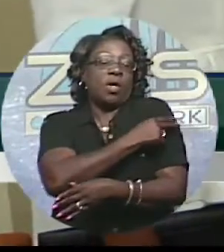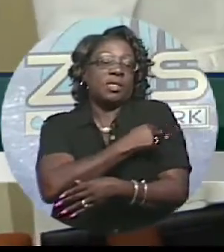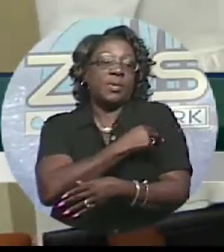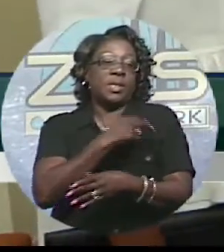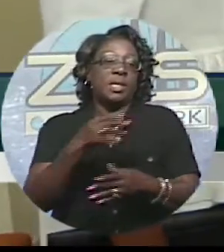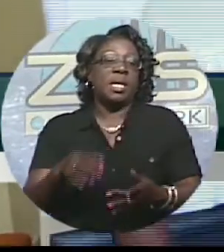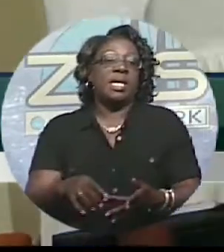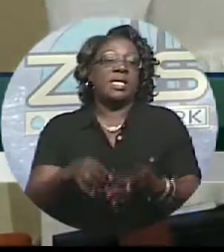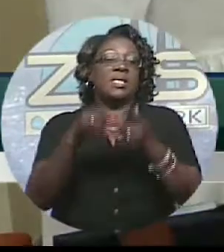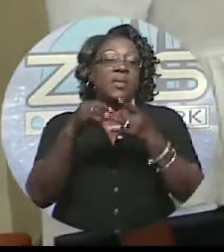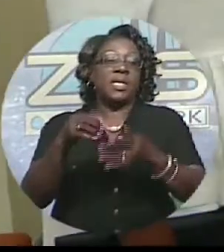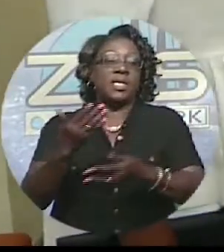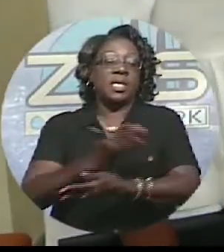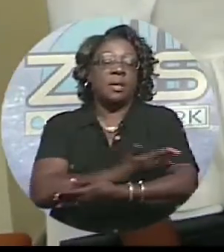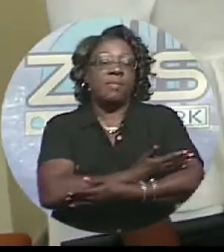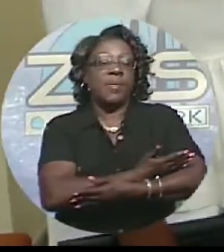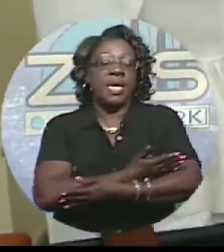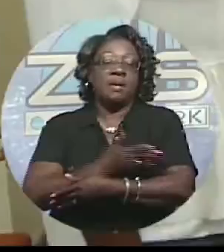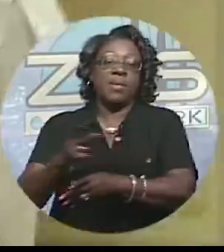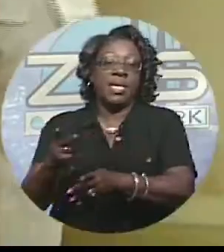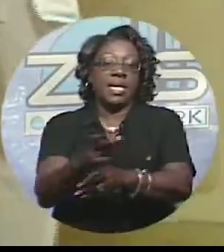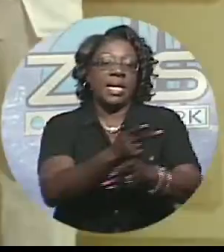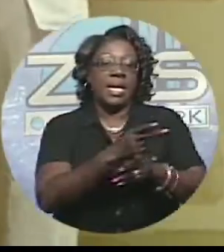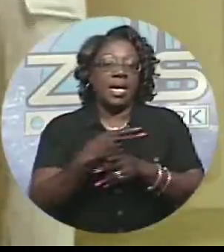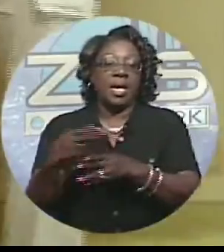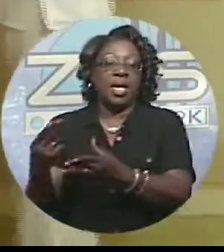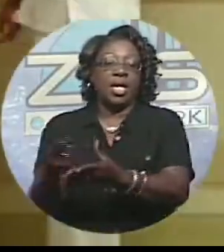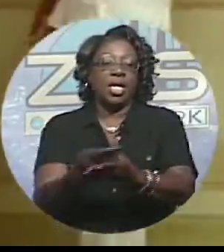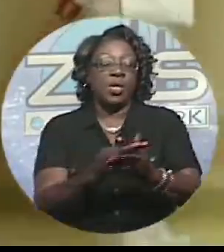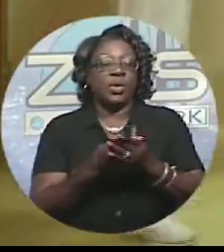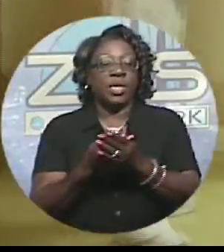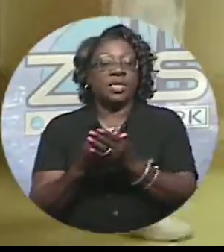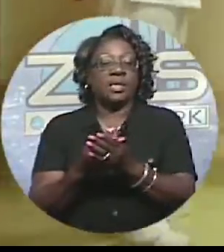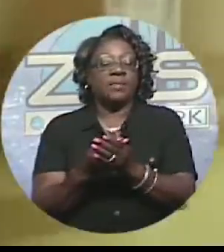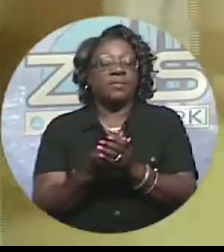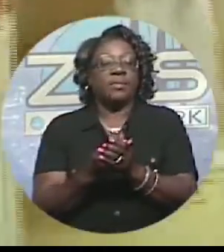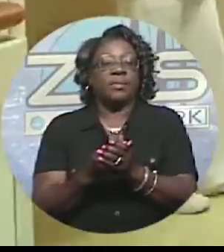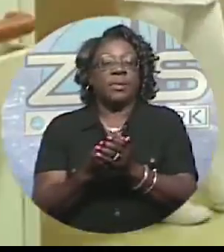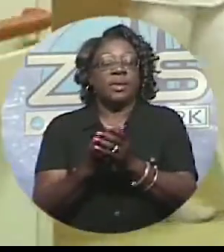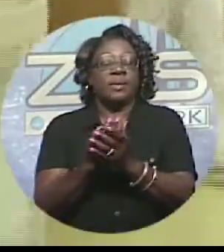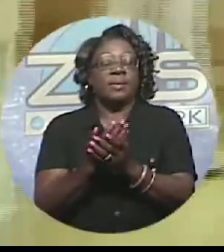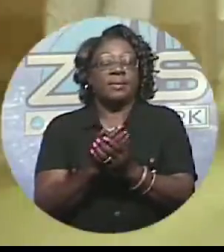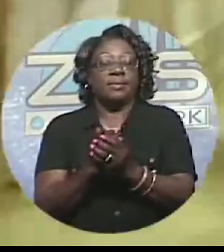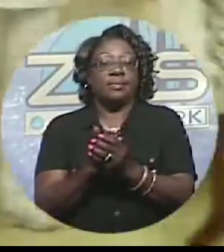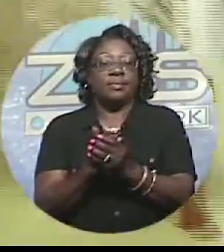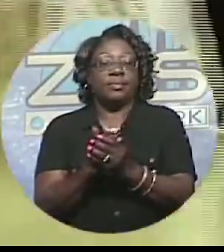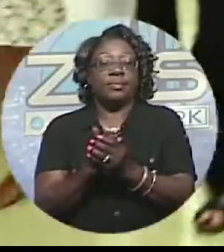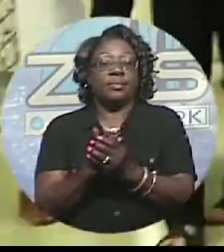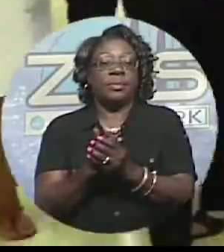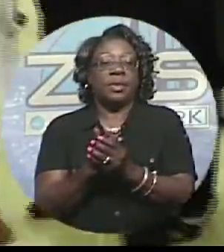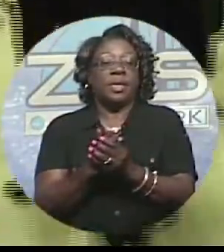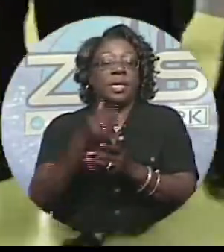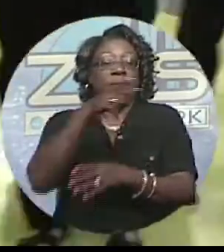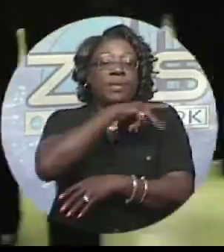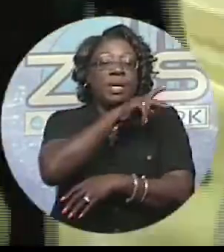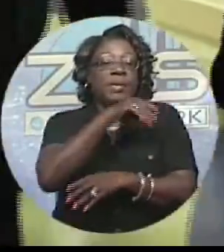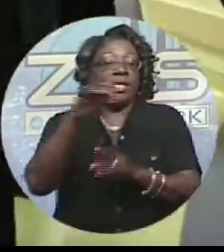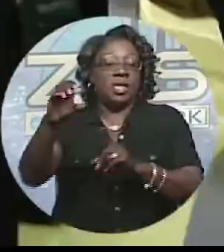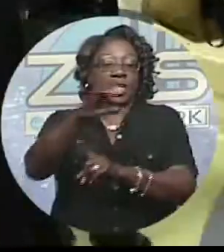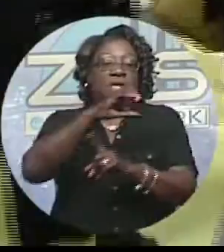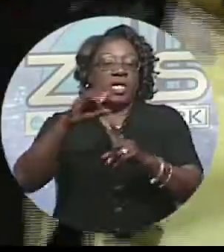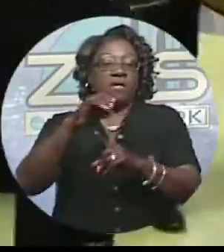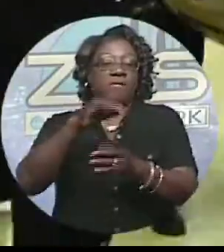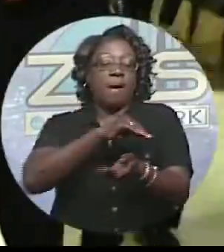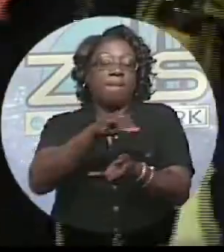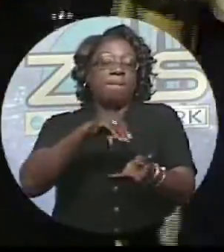unit, laboratory, central sterilization area, recovery theater, and the neonatal ward. PMH's Chief Medical